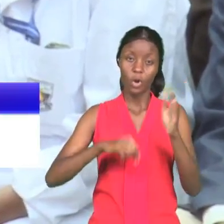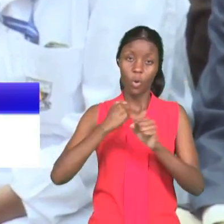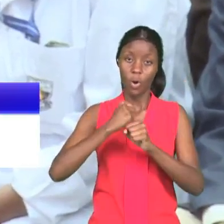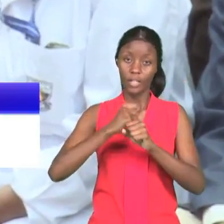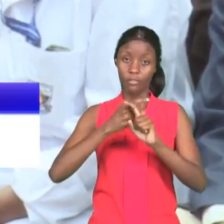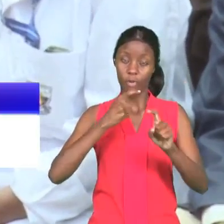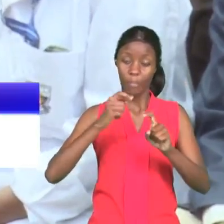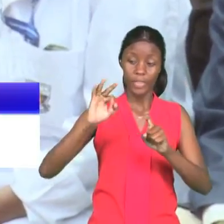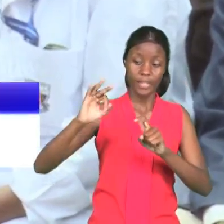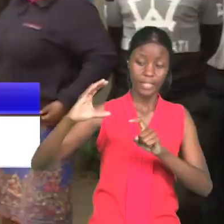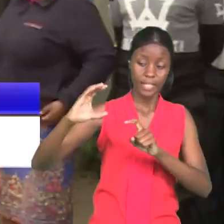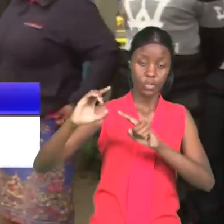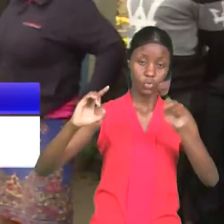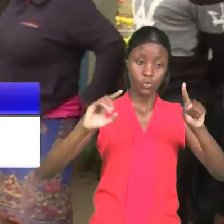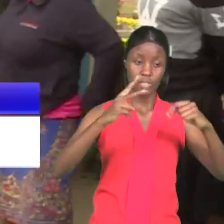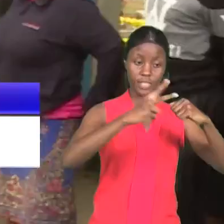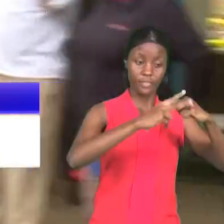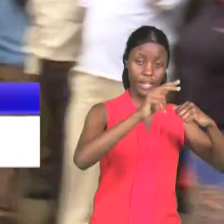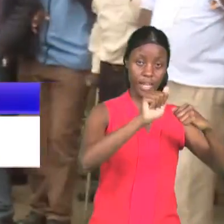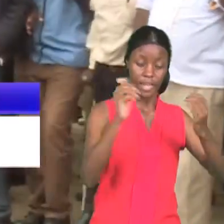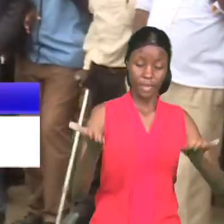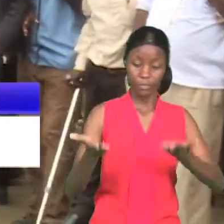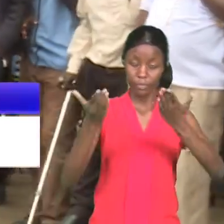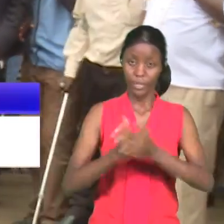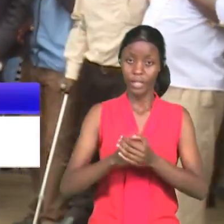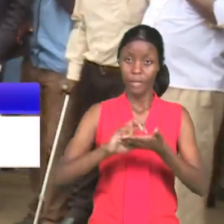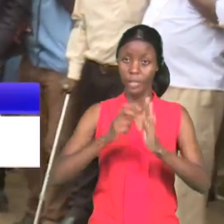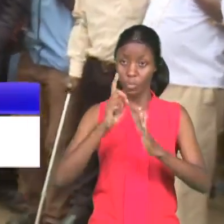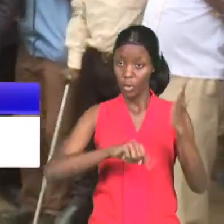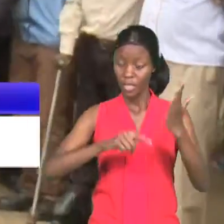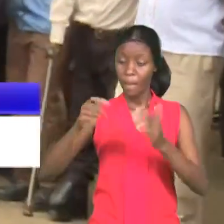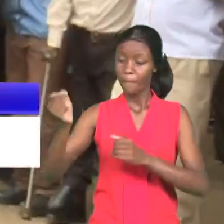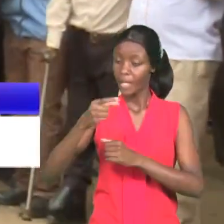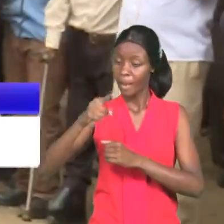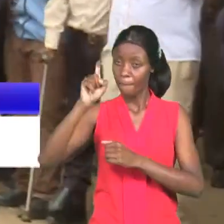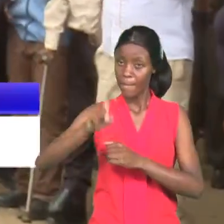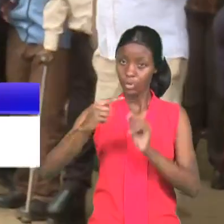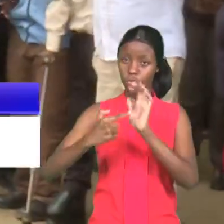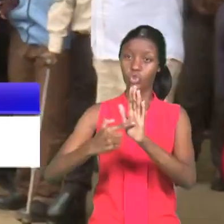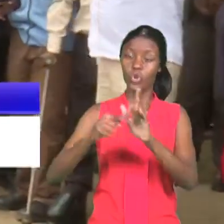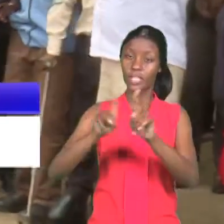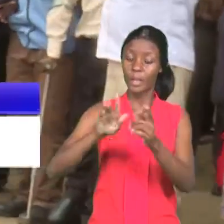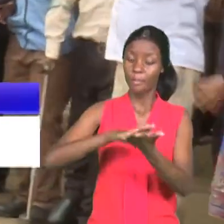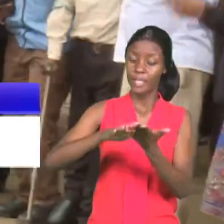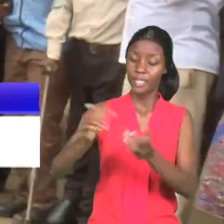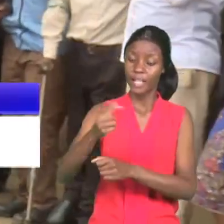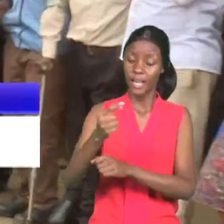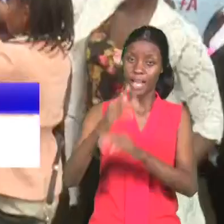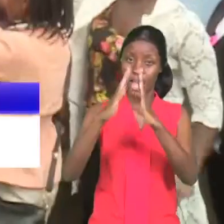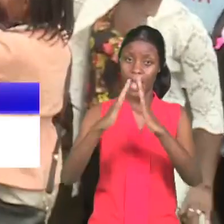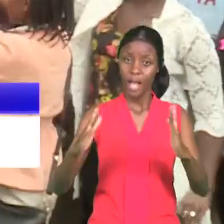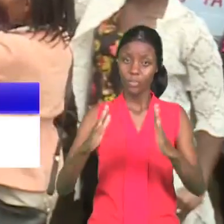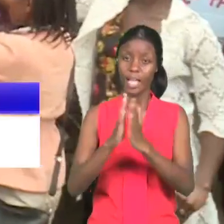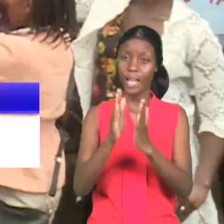3C to 7A. This means changes in remuneration were to be reflected in the workers' basic salaries, house allowance, as well as leave